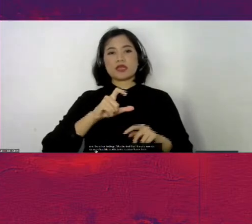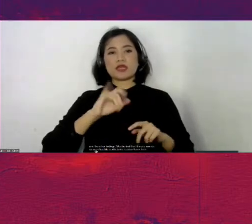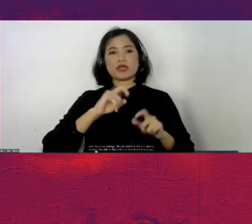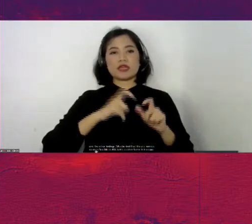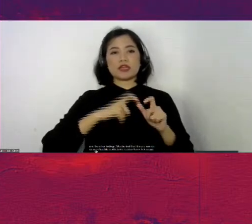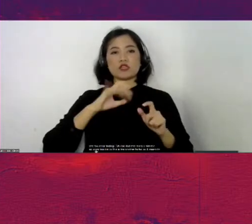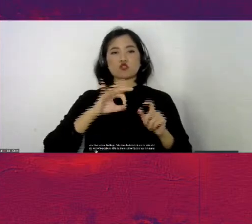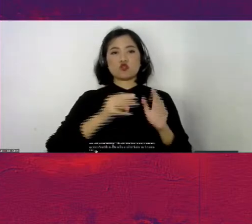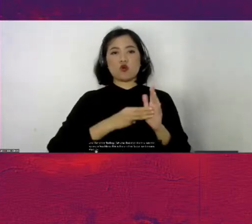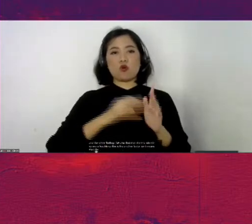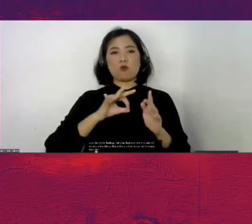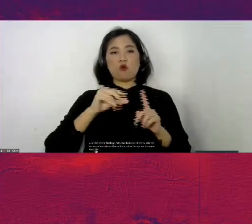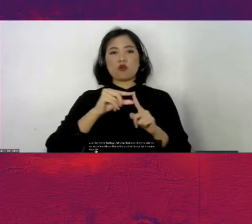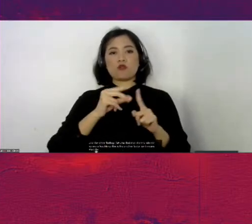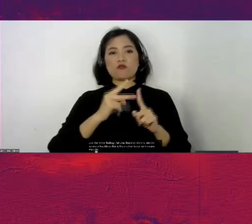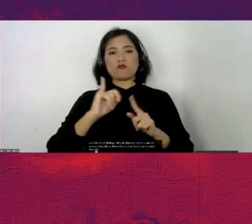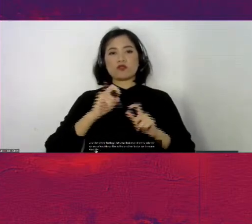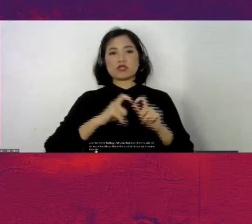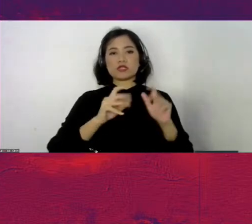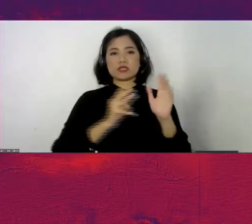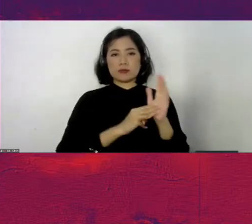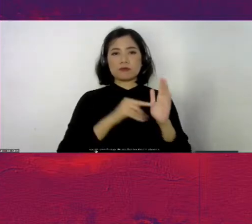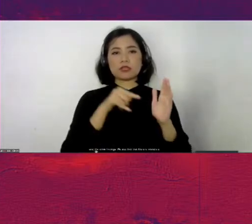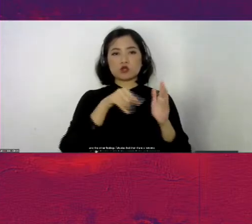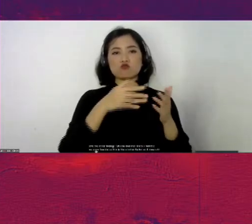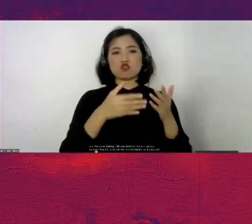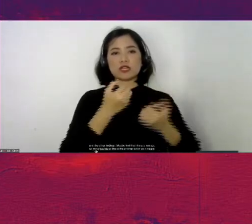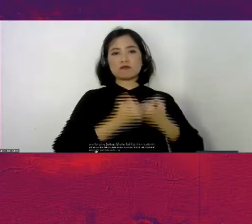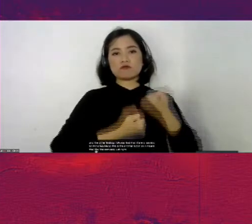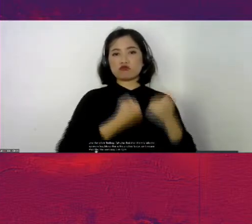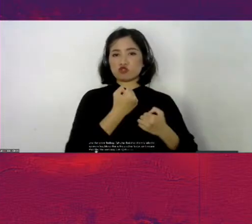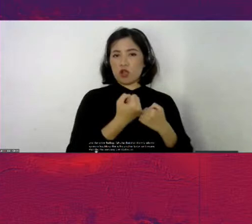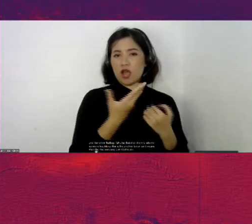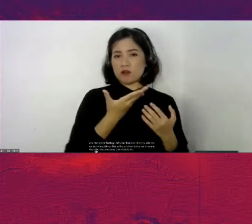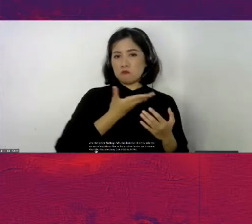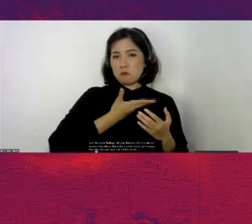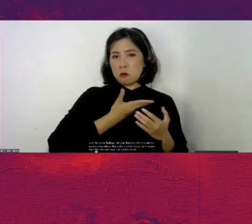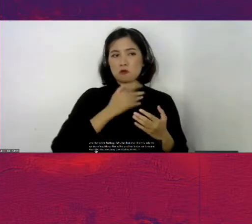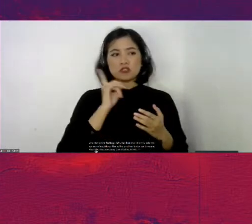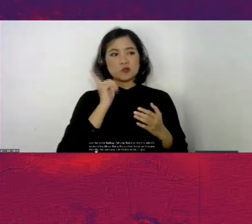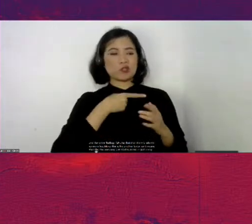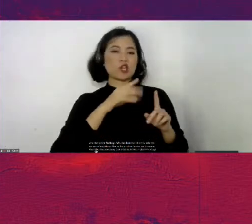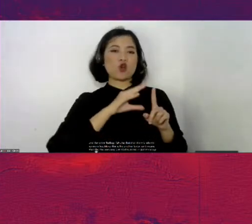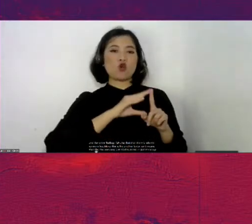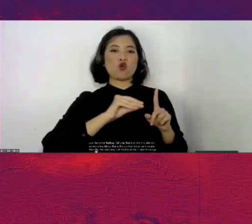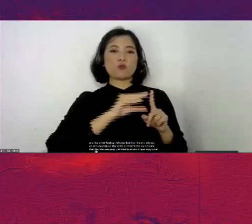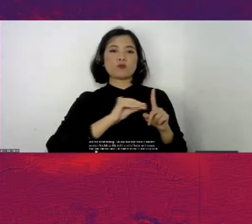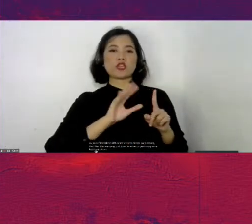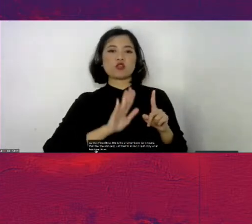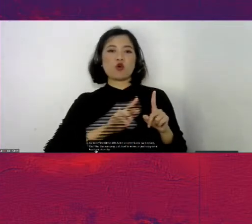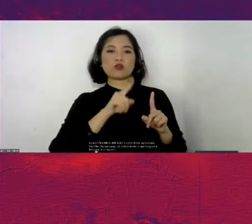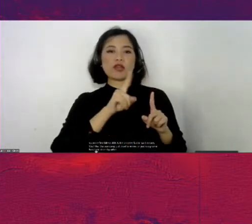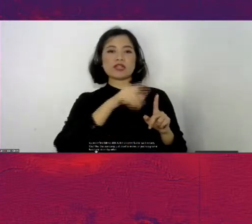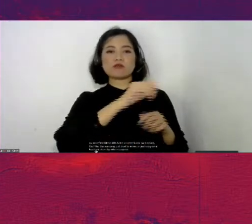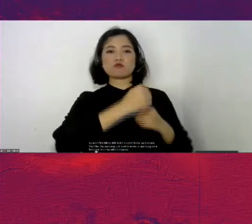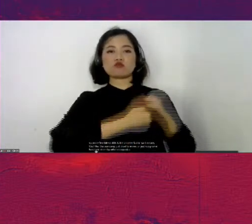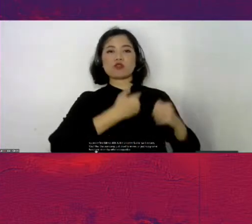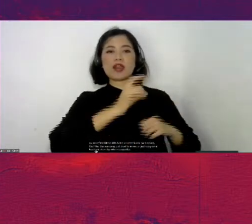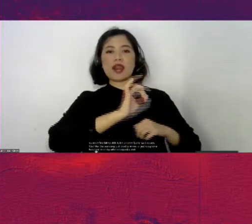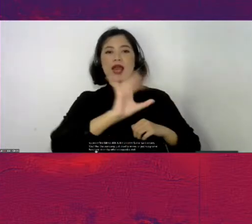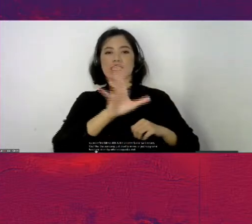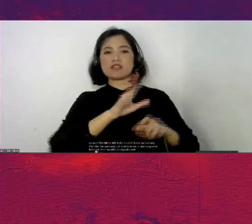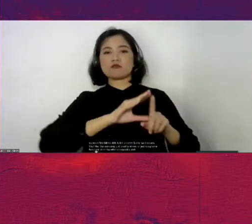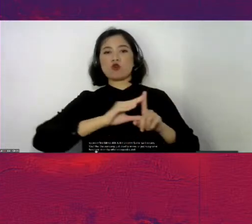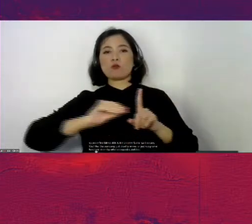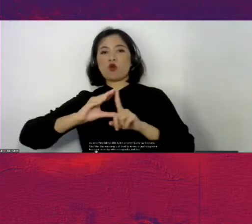that the company just try to mimic or just to copy what has been done by other companies, and